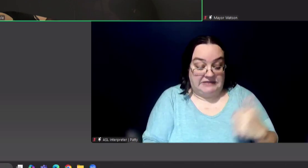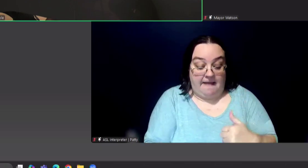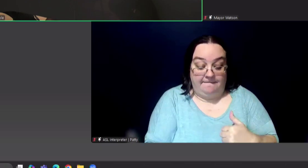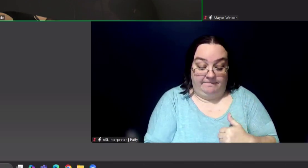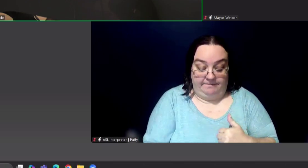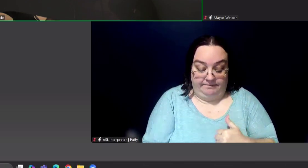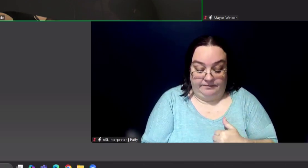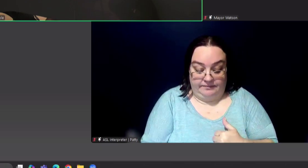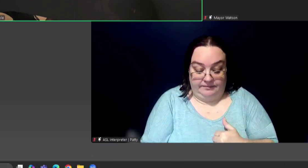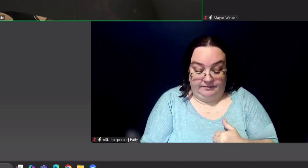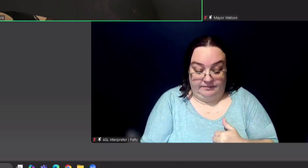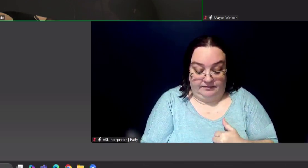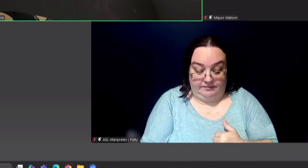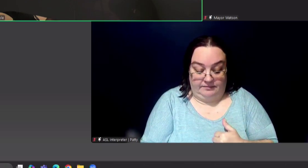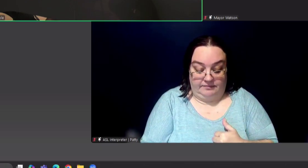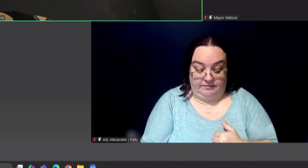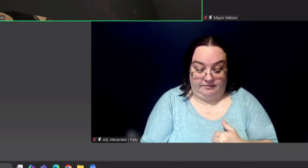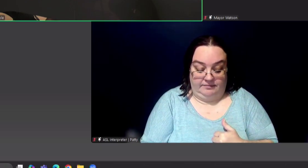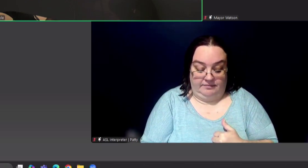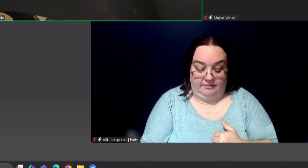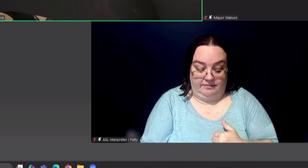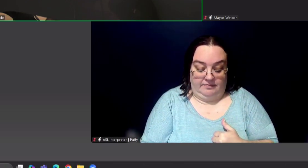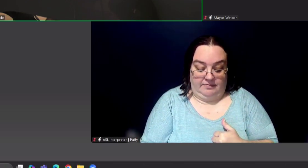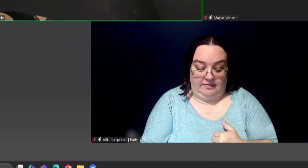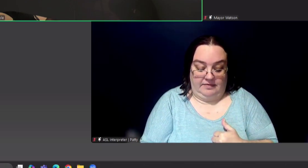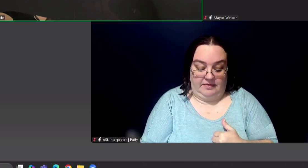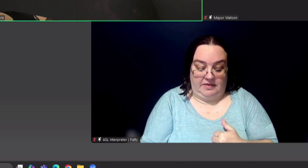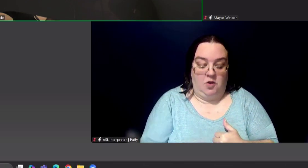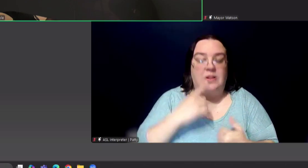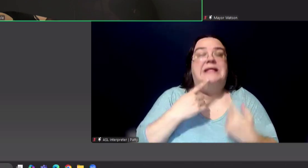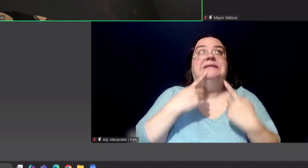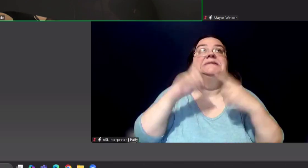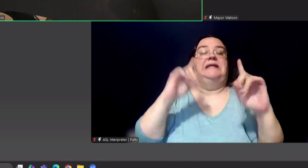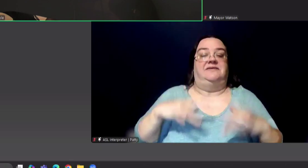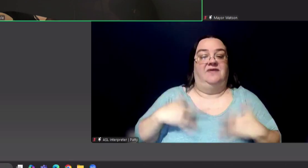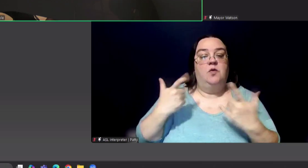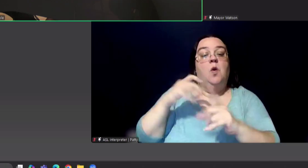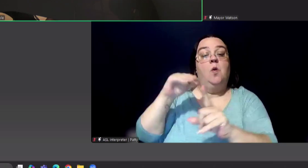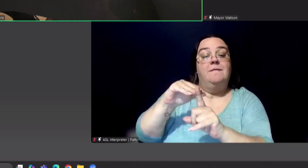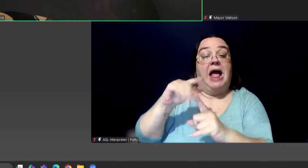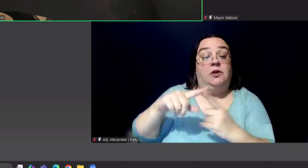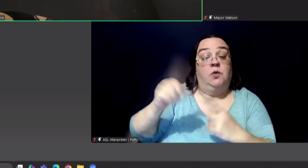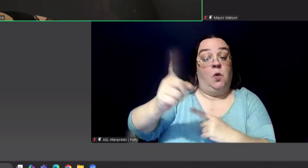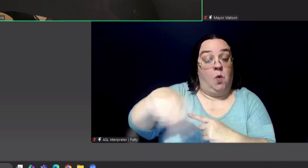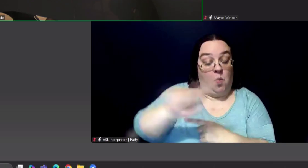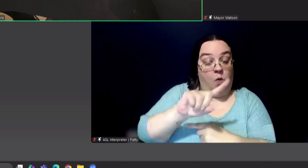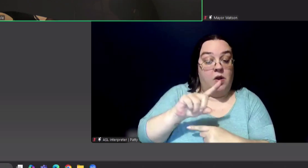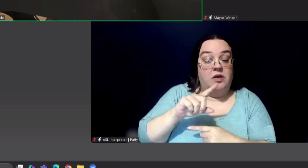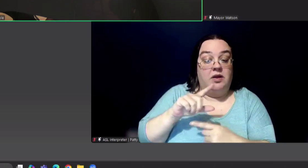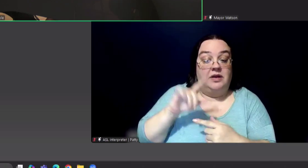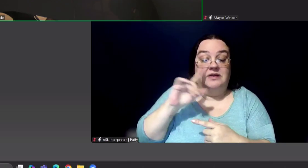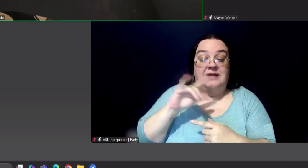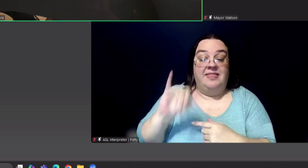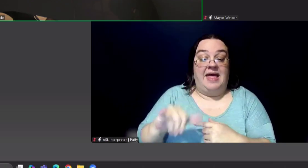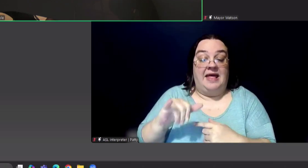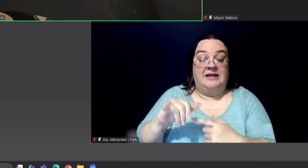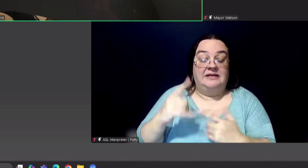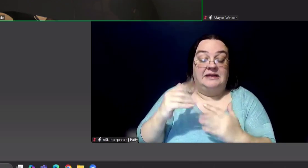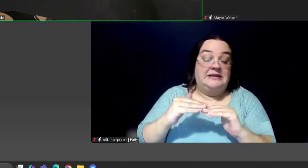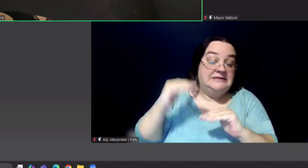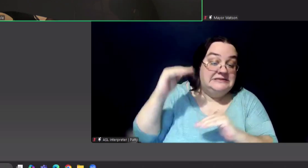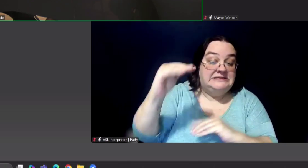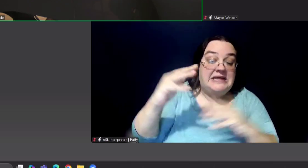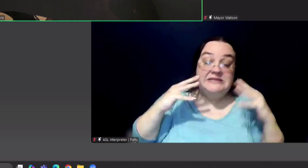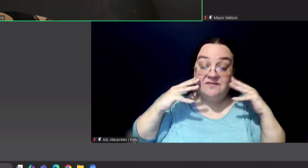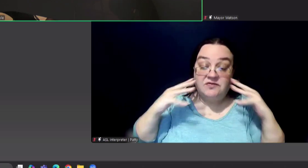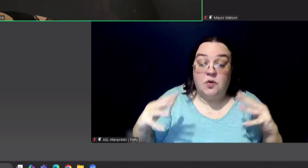event. This is a reminder to the mayor and council and the community that excessive noise is a violation